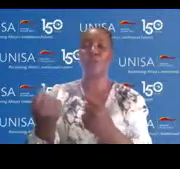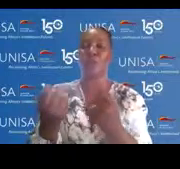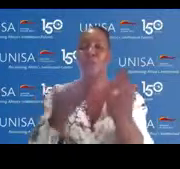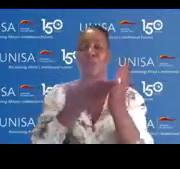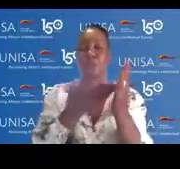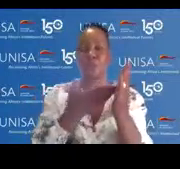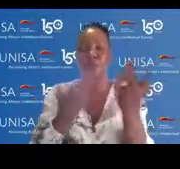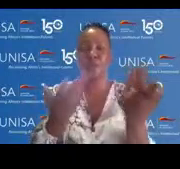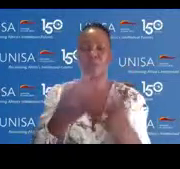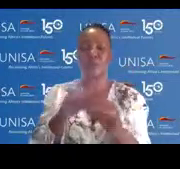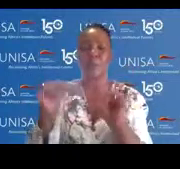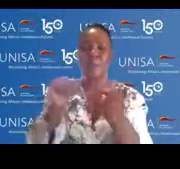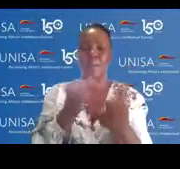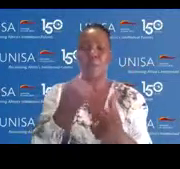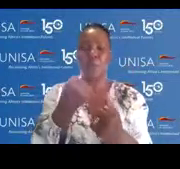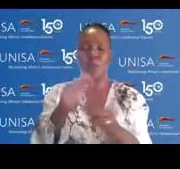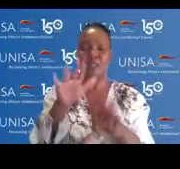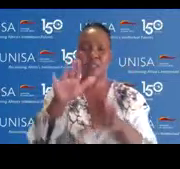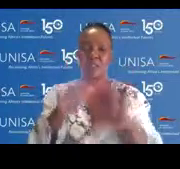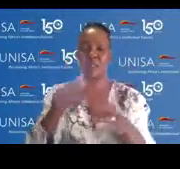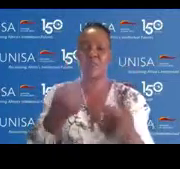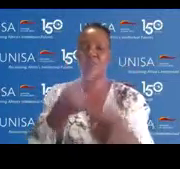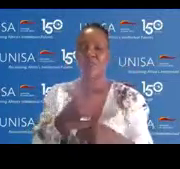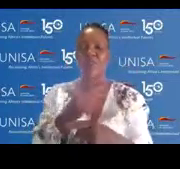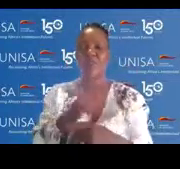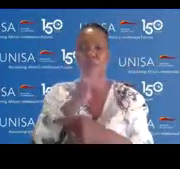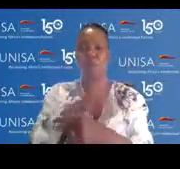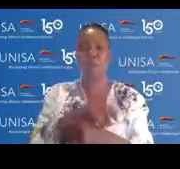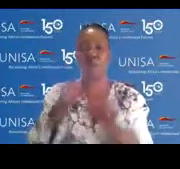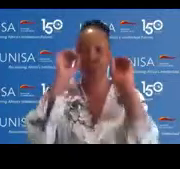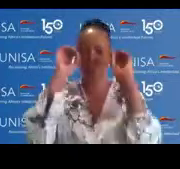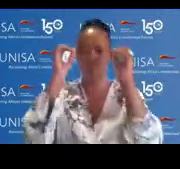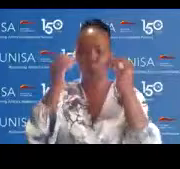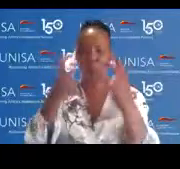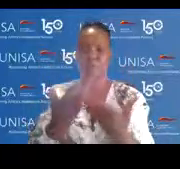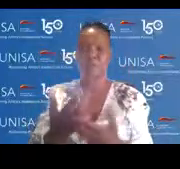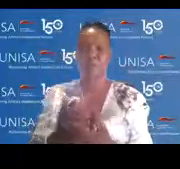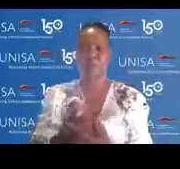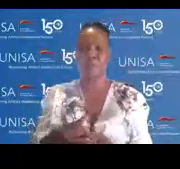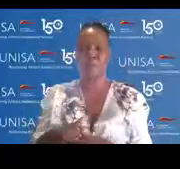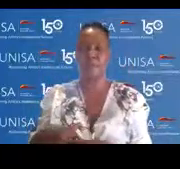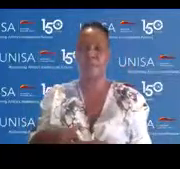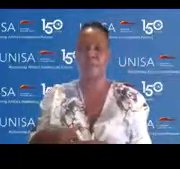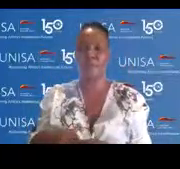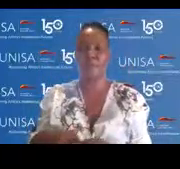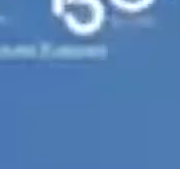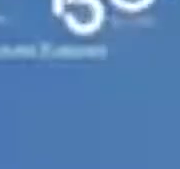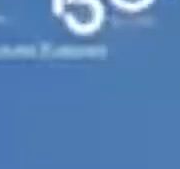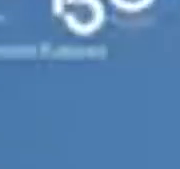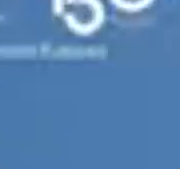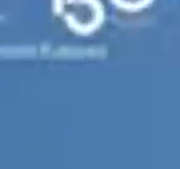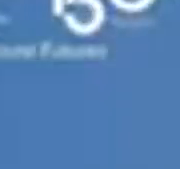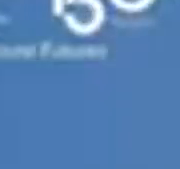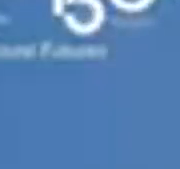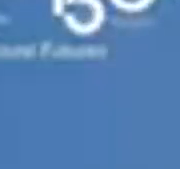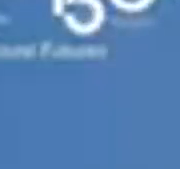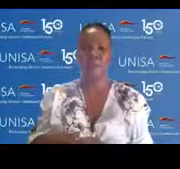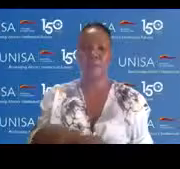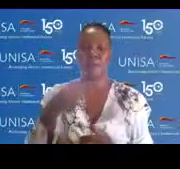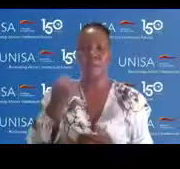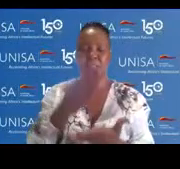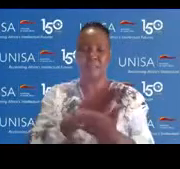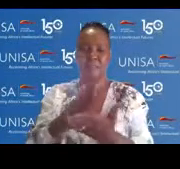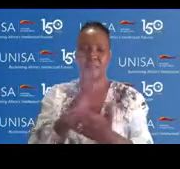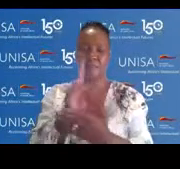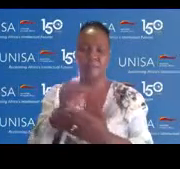one step for you. I'm using Google Chrome as an example. Just share again. Oh dear me. Yep. Okay,